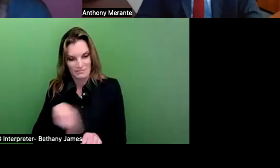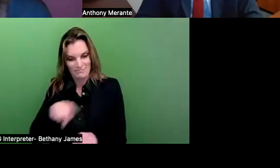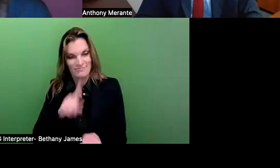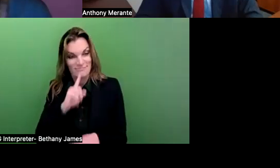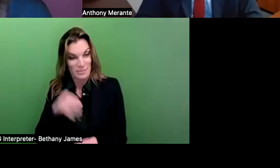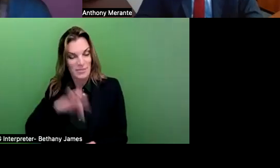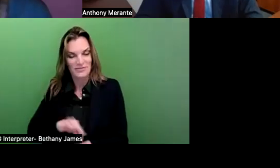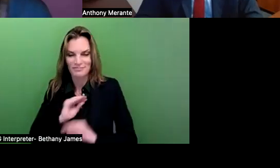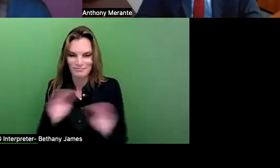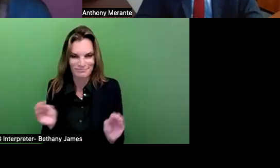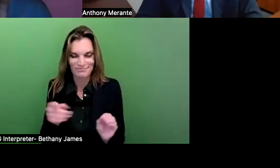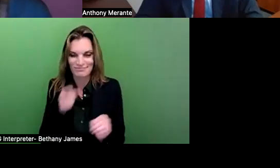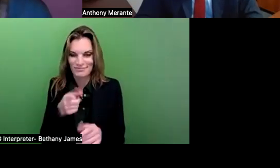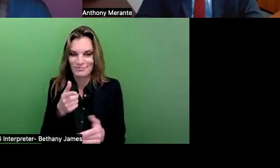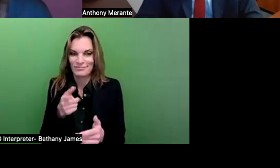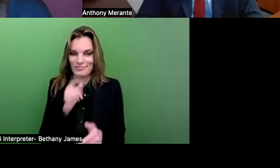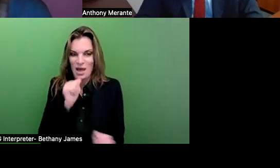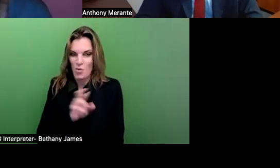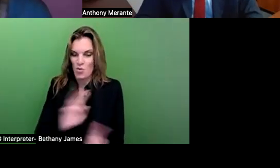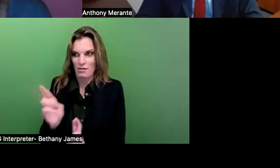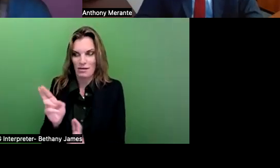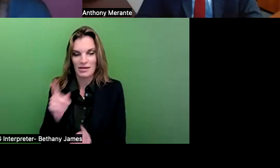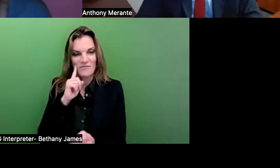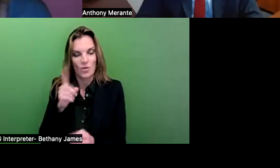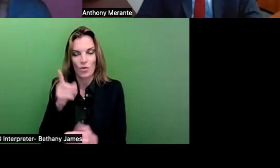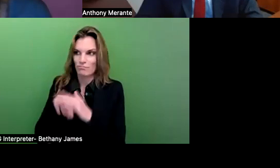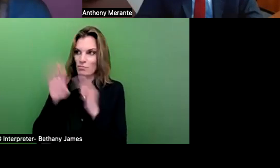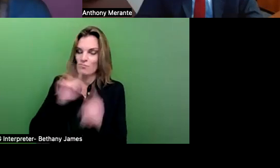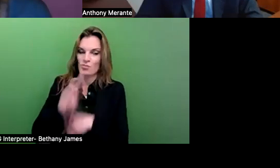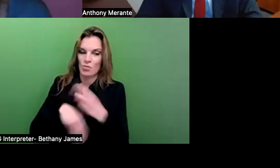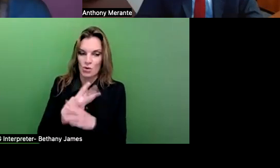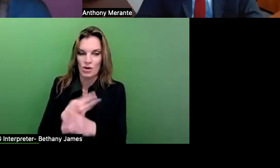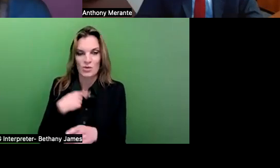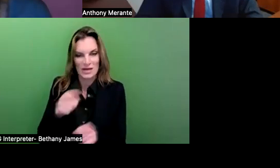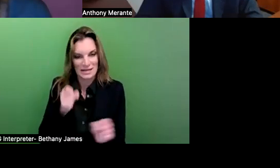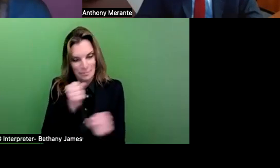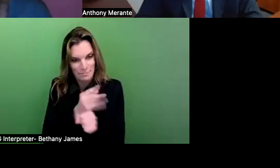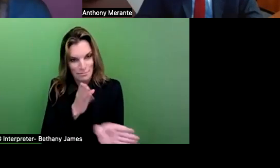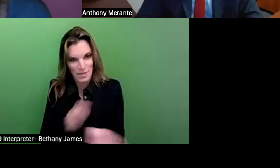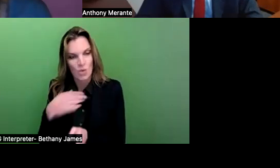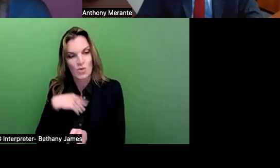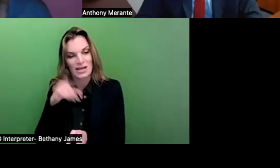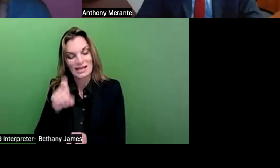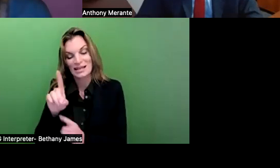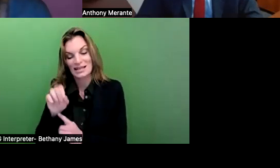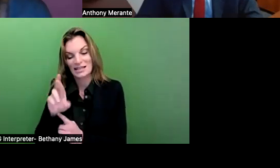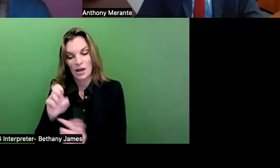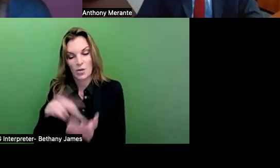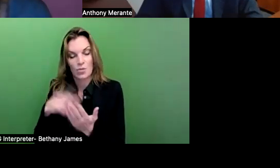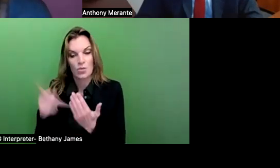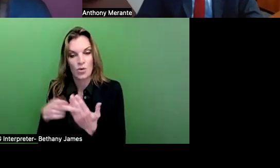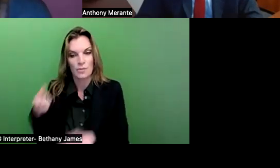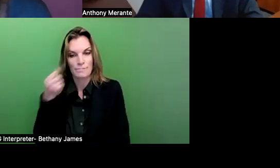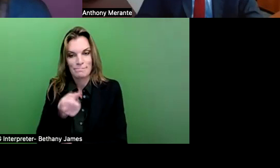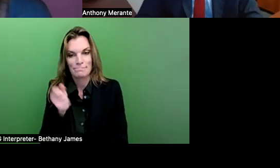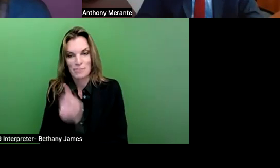age. Again, I'll keep pushing on crime and police. I'd love to get the DARE programs back into the school, so that's one level of letting the kids